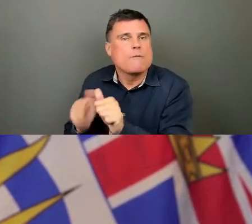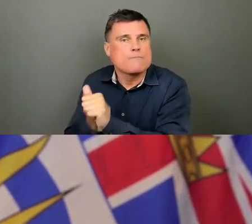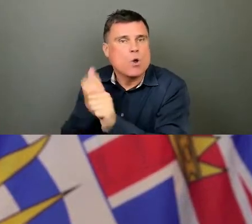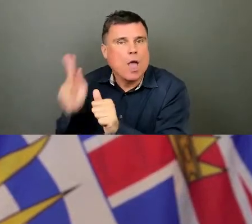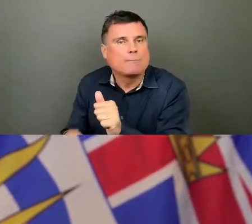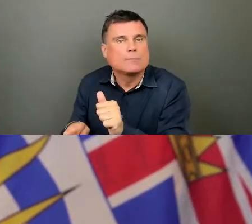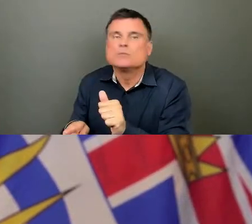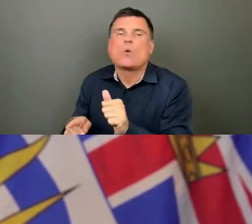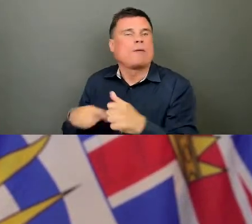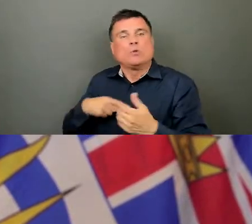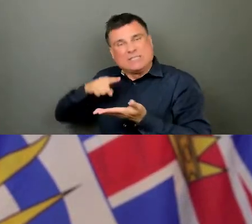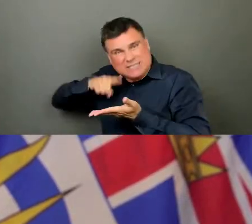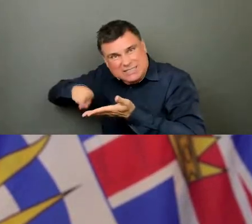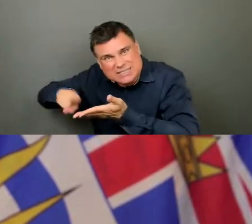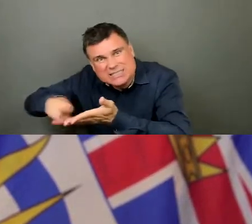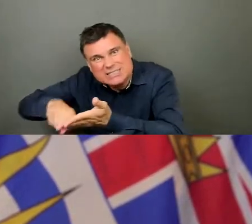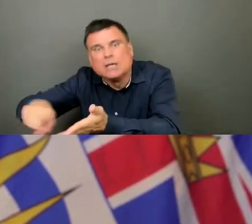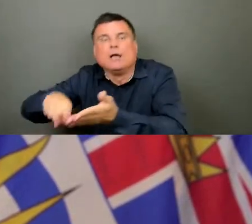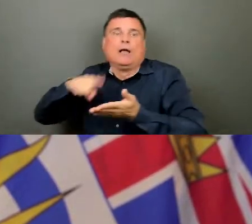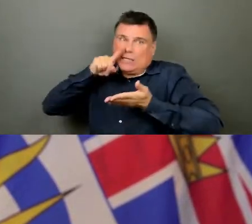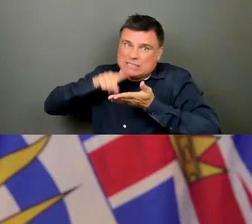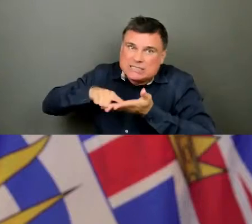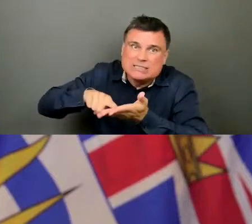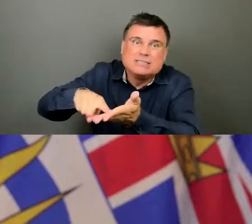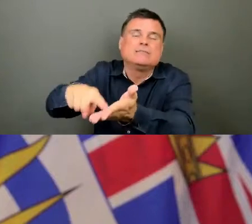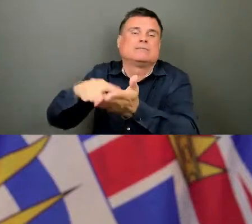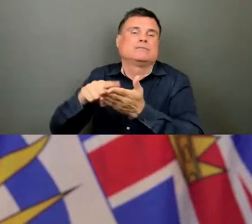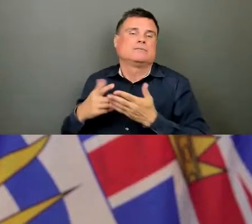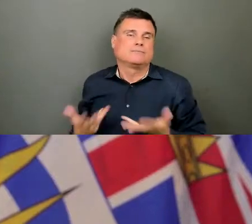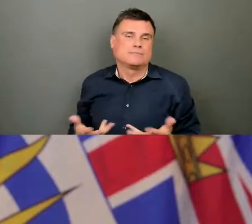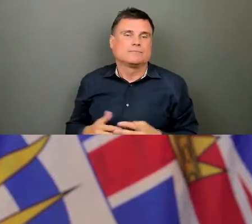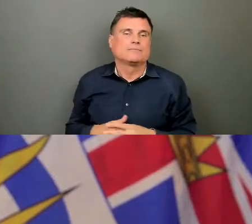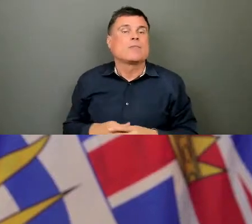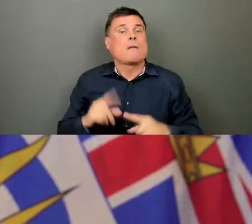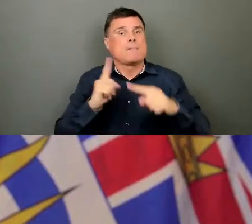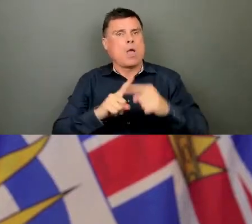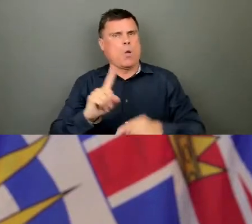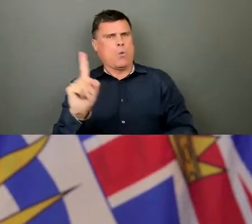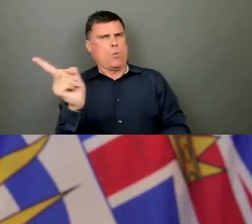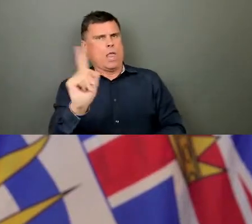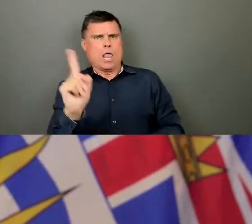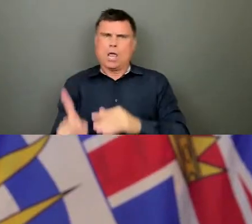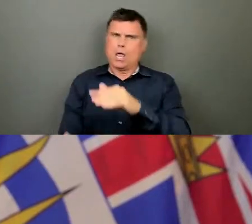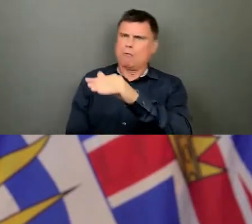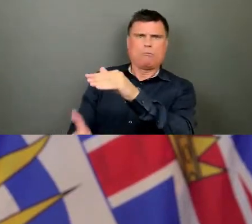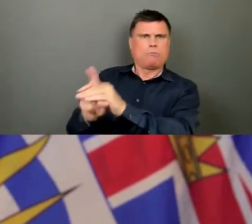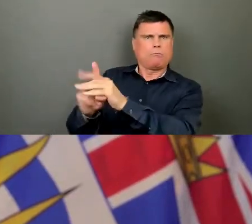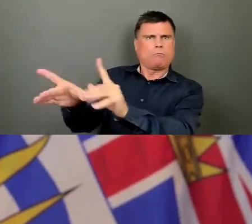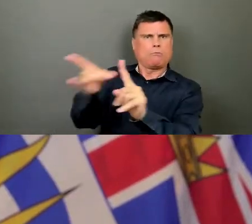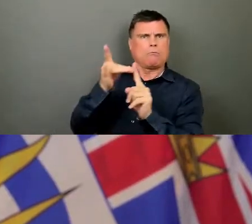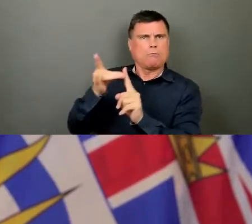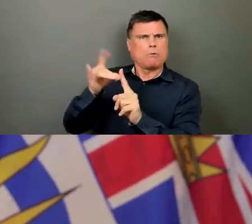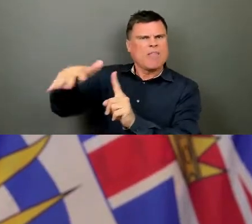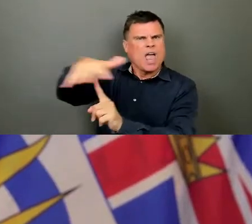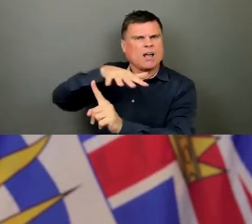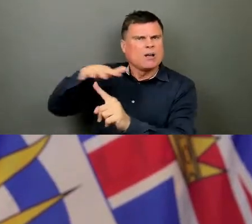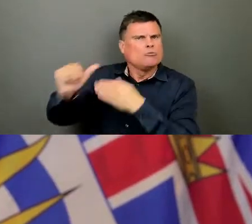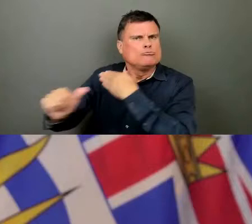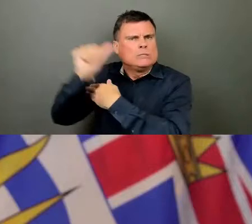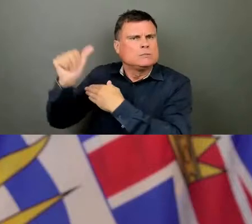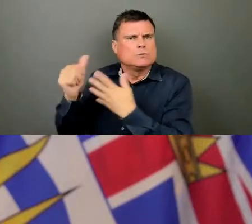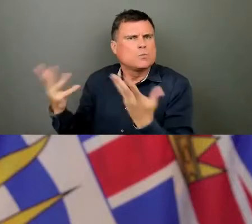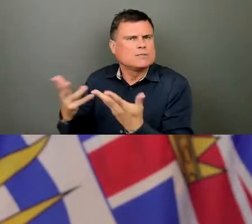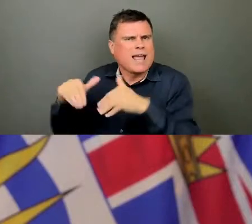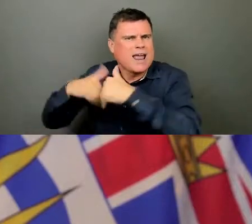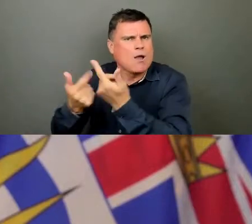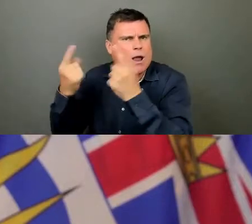settings. So we are prioritizing risk settings, but it's not so much because we're whelmed with cases, which is part of it, but